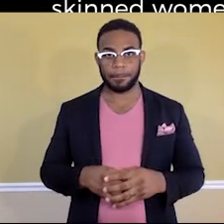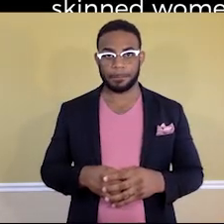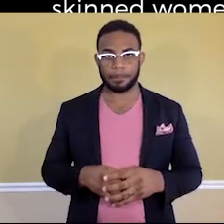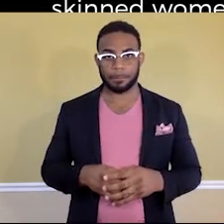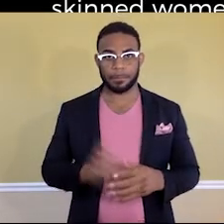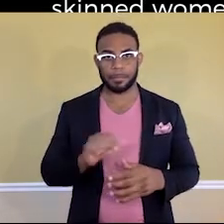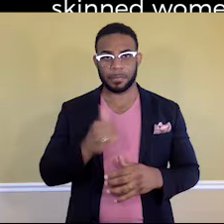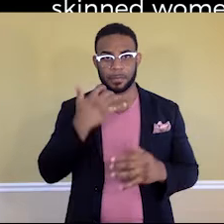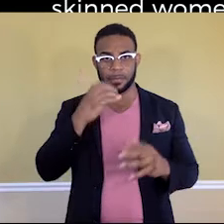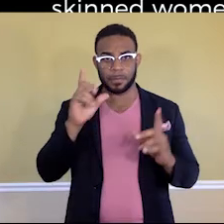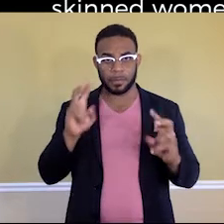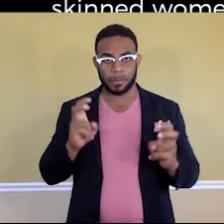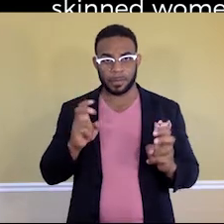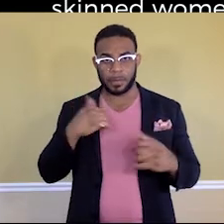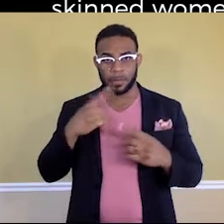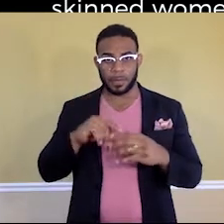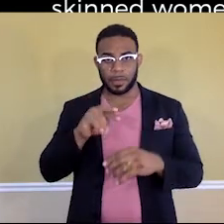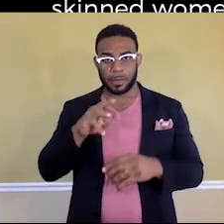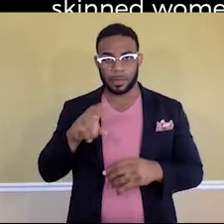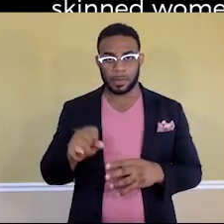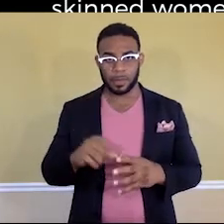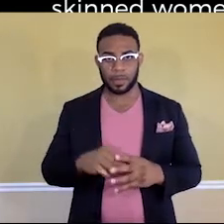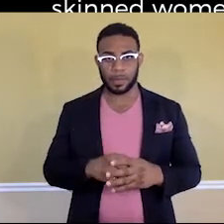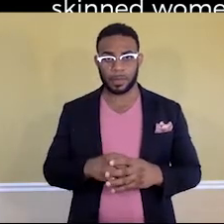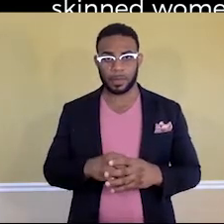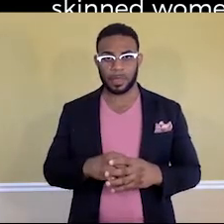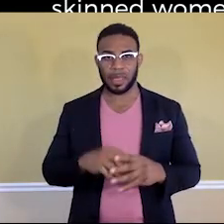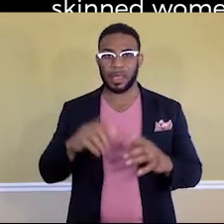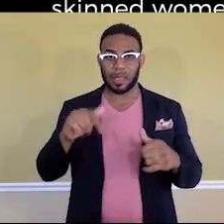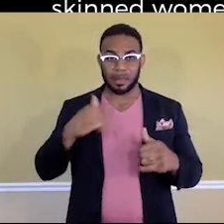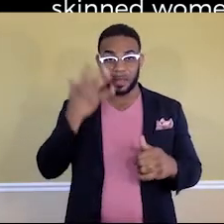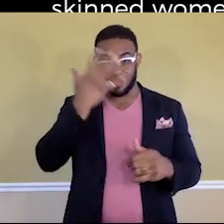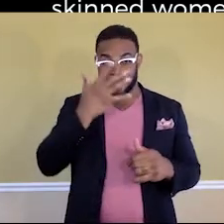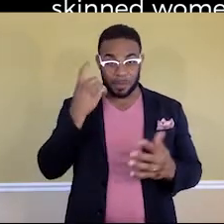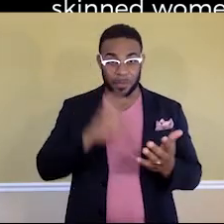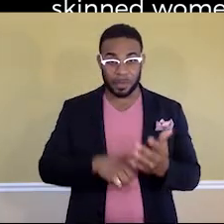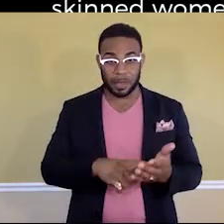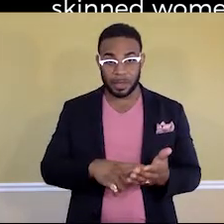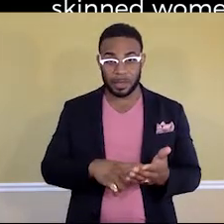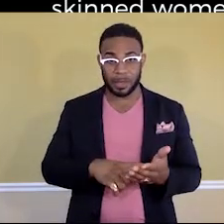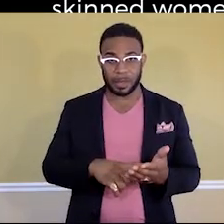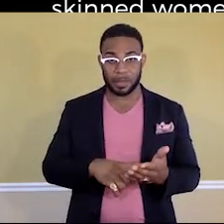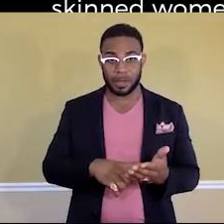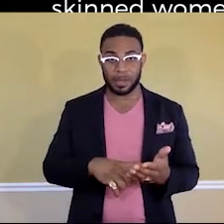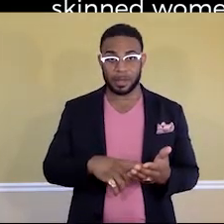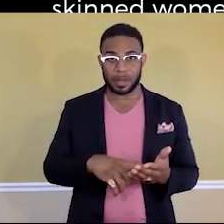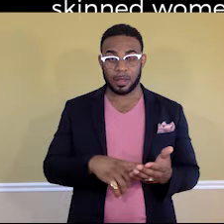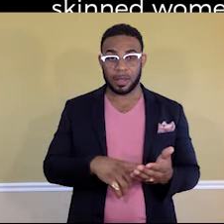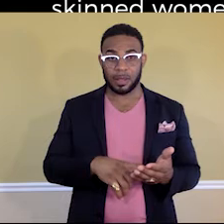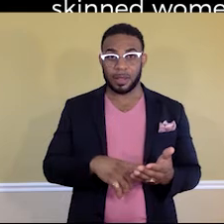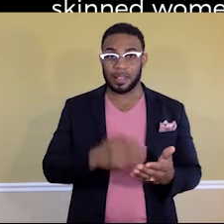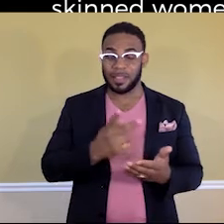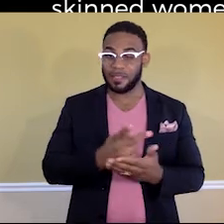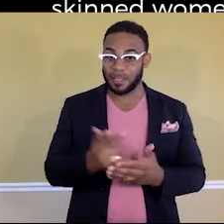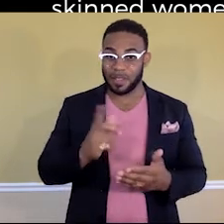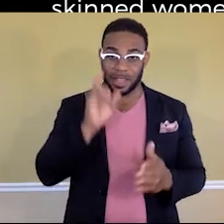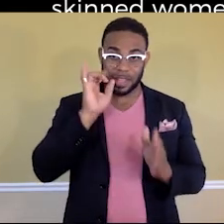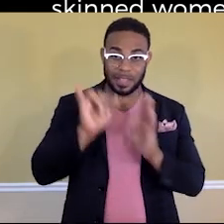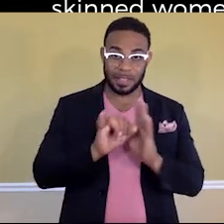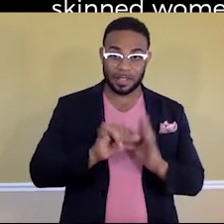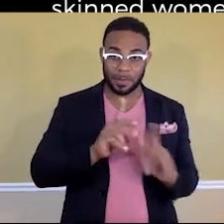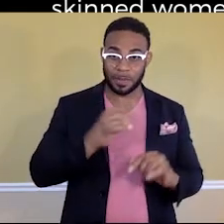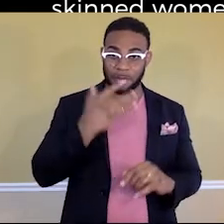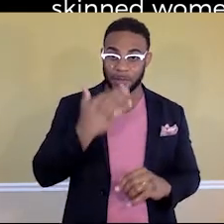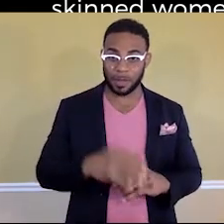And another hot topic that's been in the news, it has been facial recognition. So it has failed at identifying people